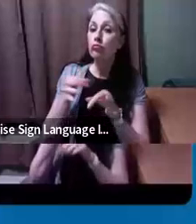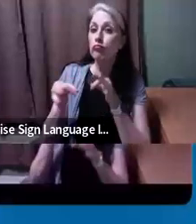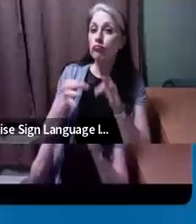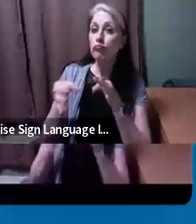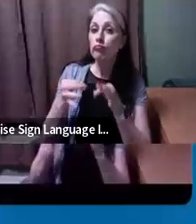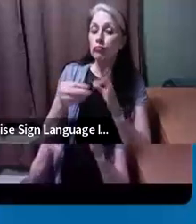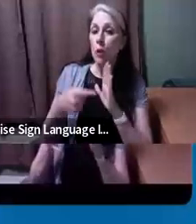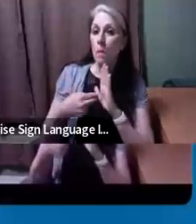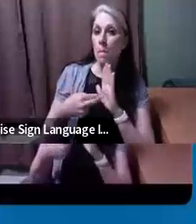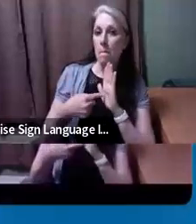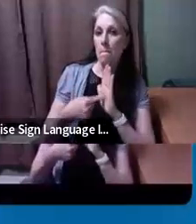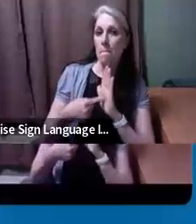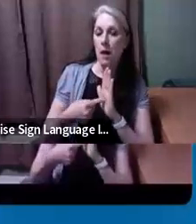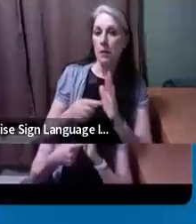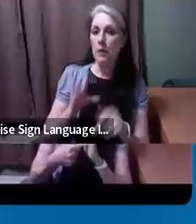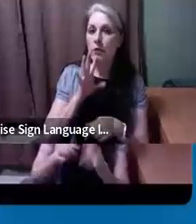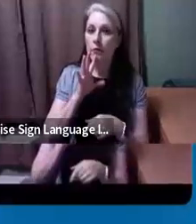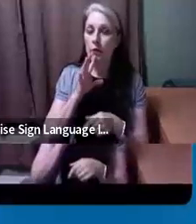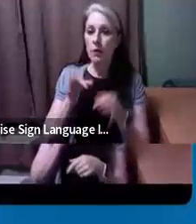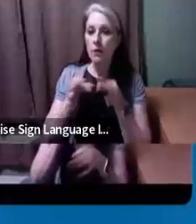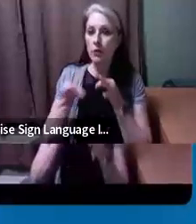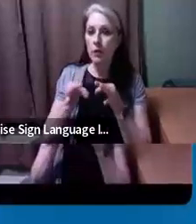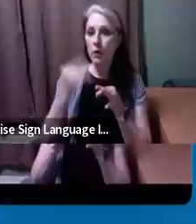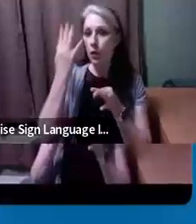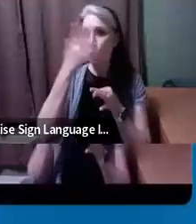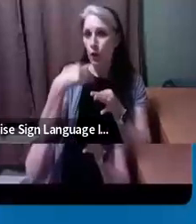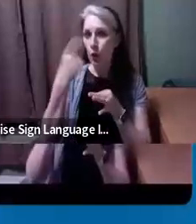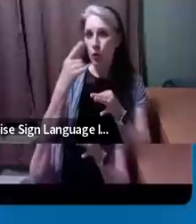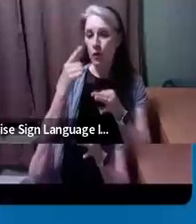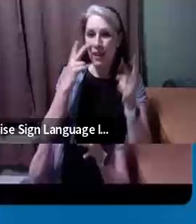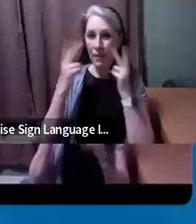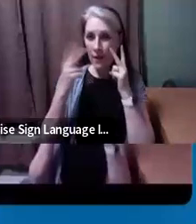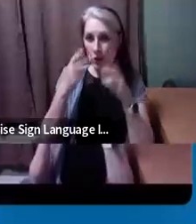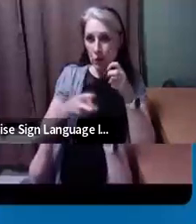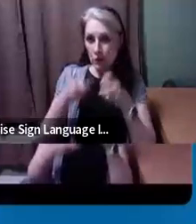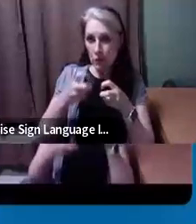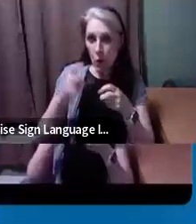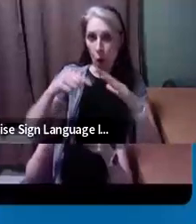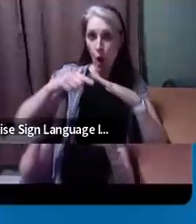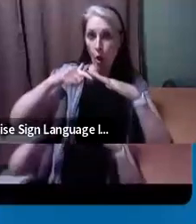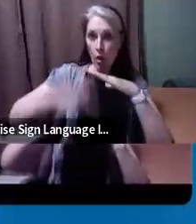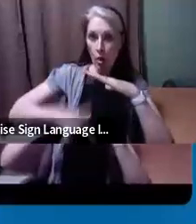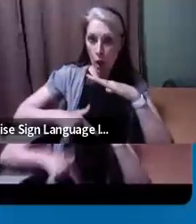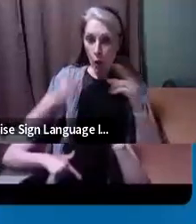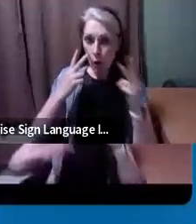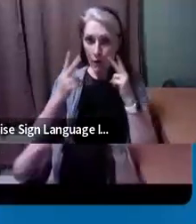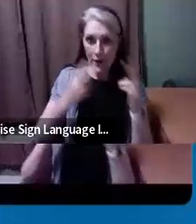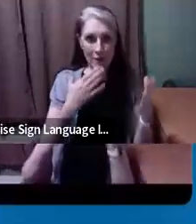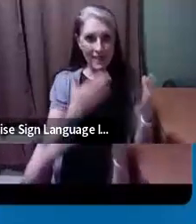modeling verbal descriptors of what you look like for someone who's visually impaired or has low vision. Okay, thank